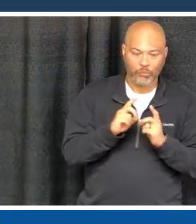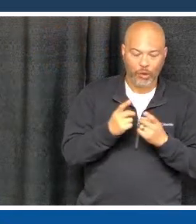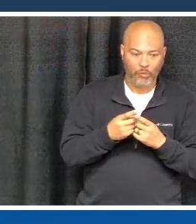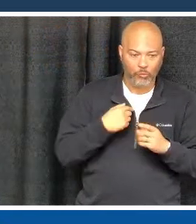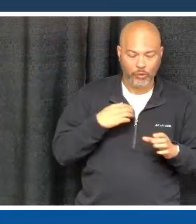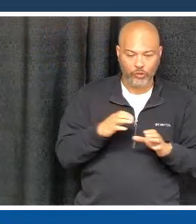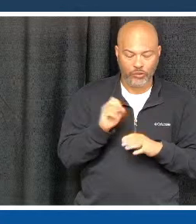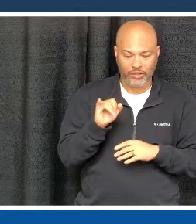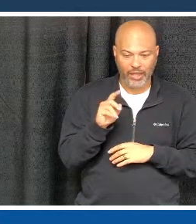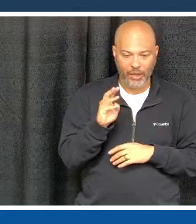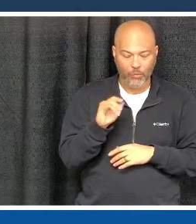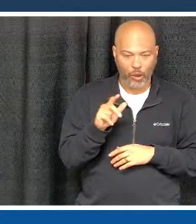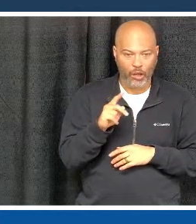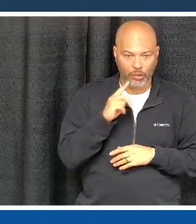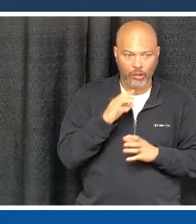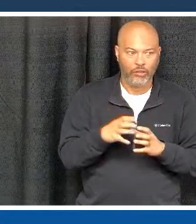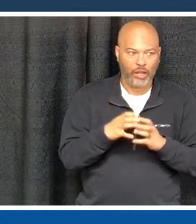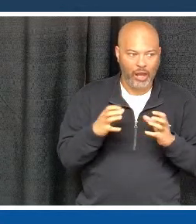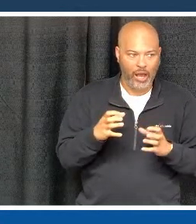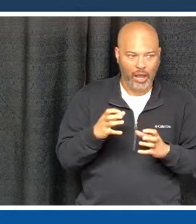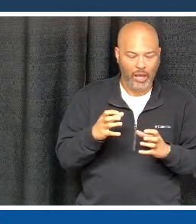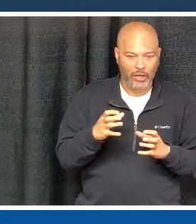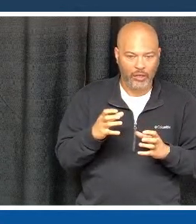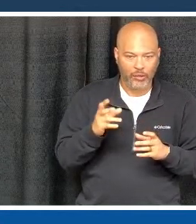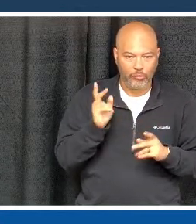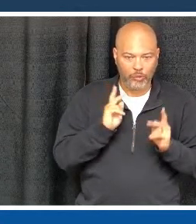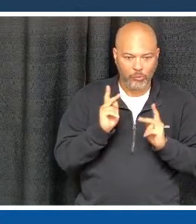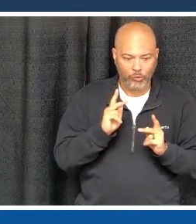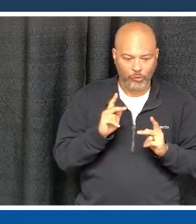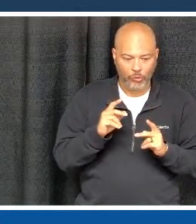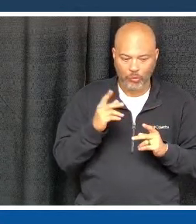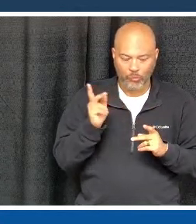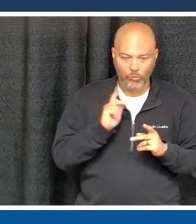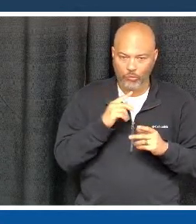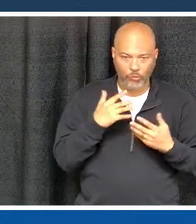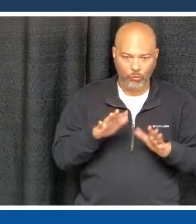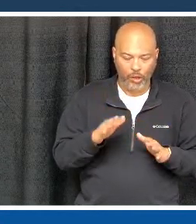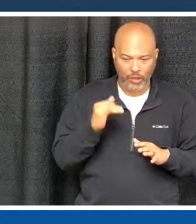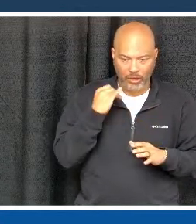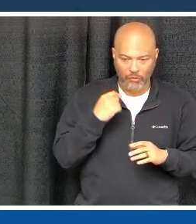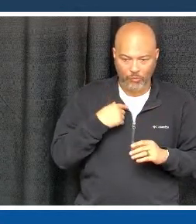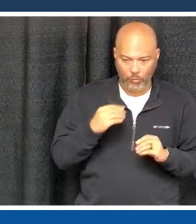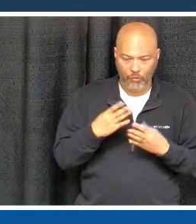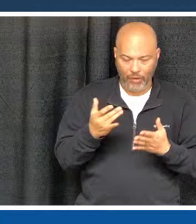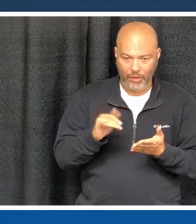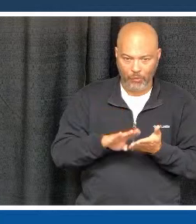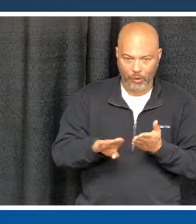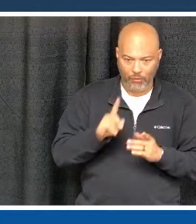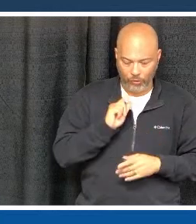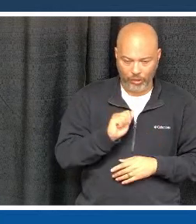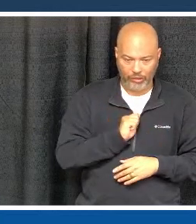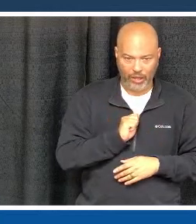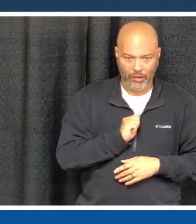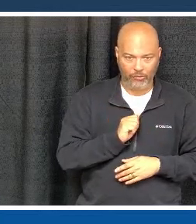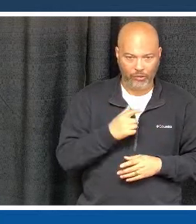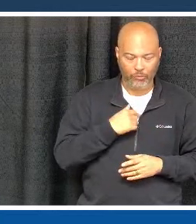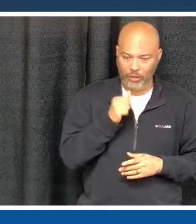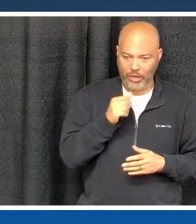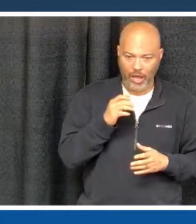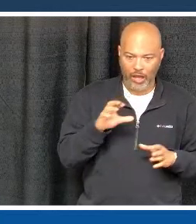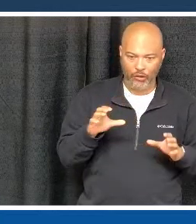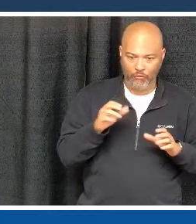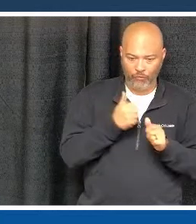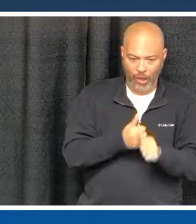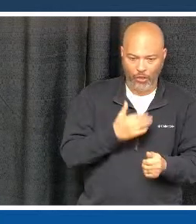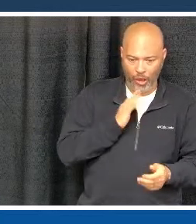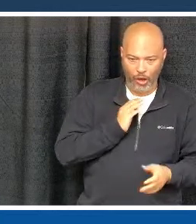these sidewalks, and I can tell you there's a lot of undesirable lots out there. And yeah, I mean, if we're providing that waiver to ourselves and we're not a good steward of our own